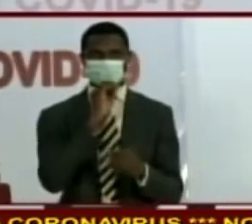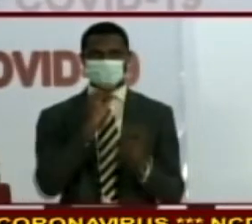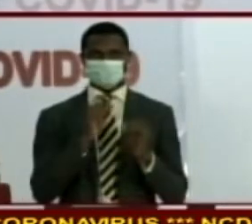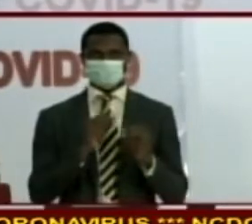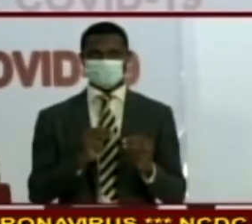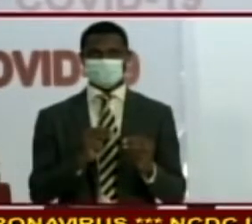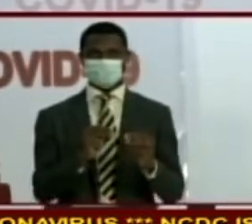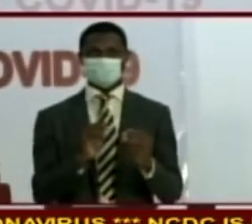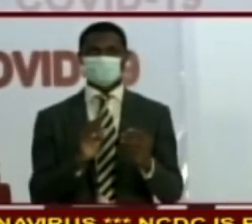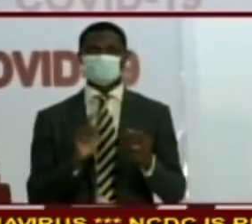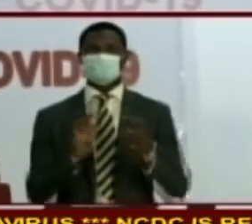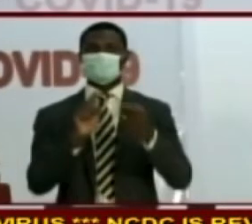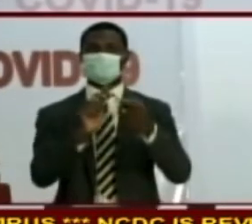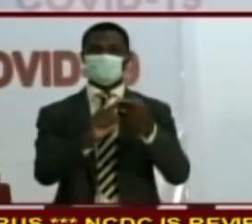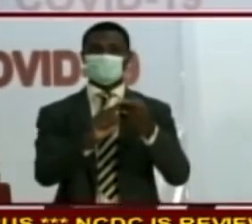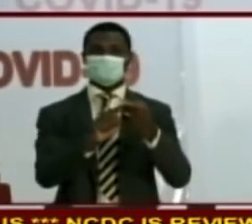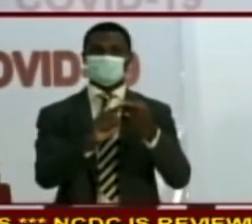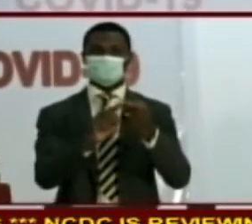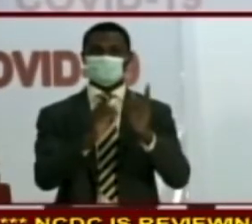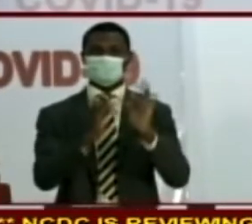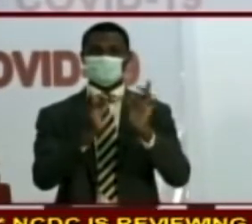towards the